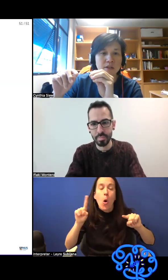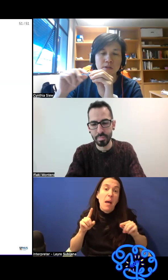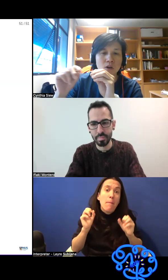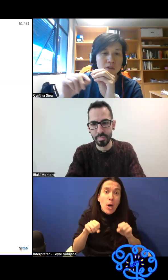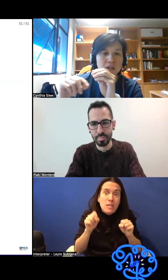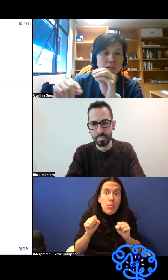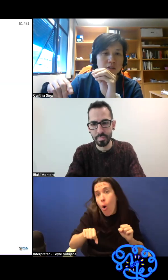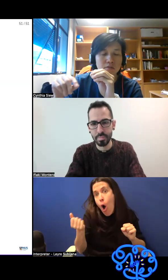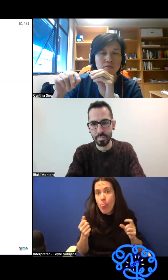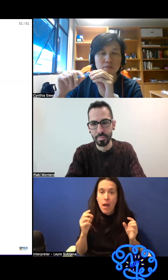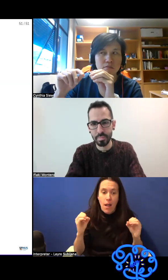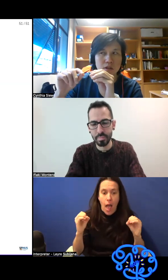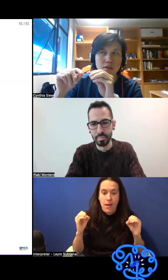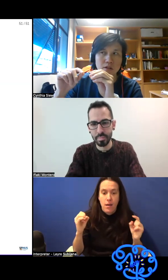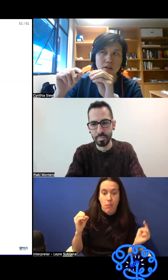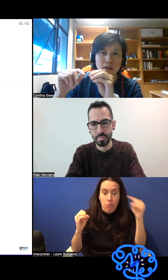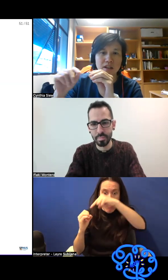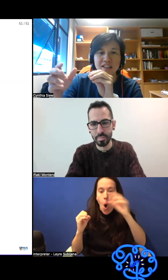and so there are